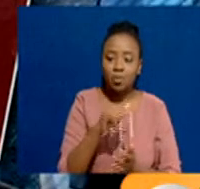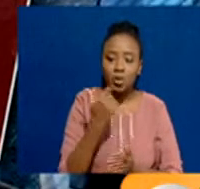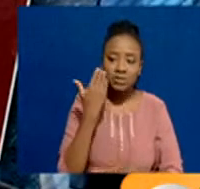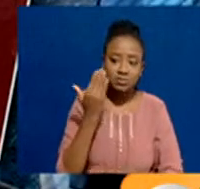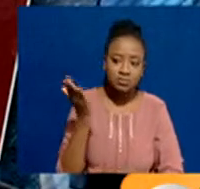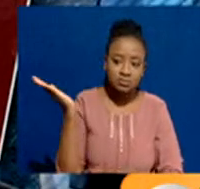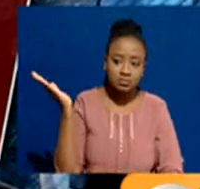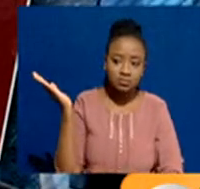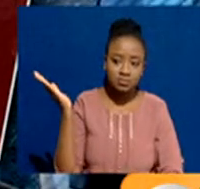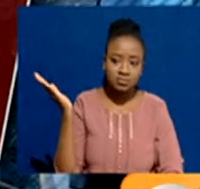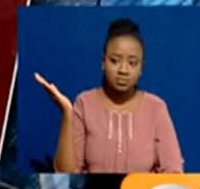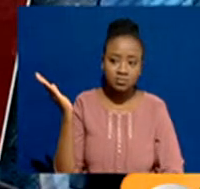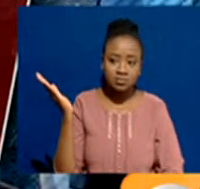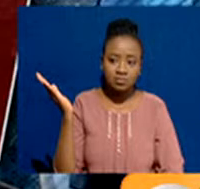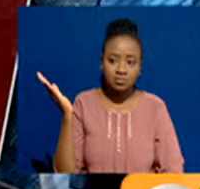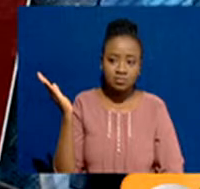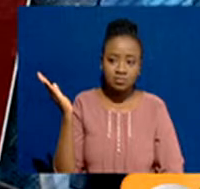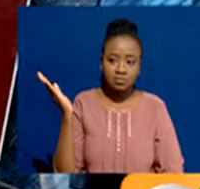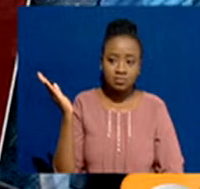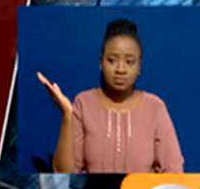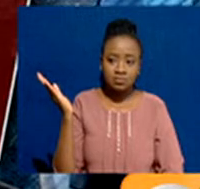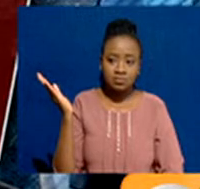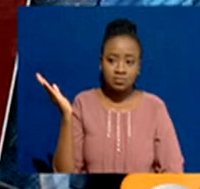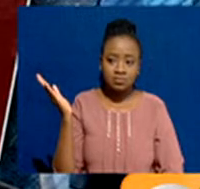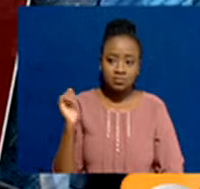the accident with registration number